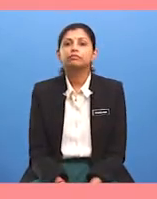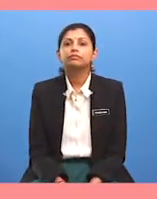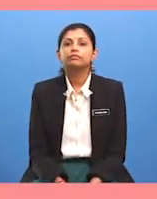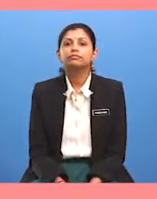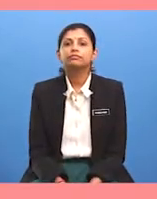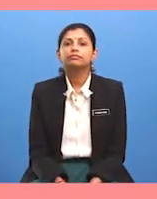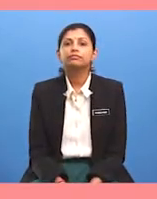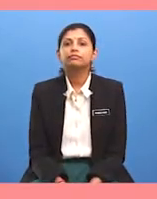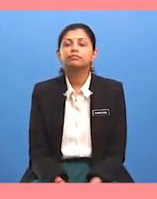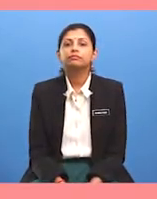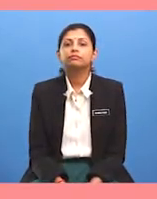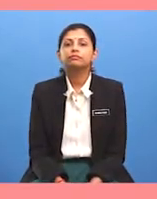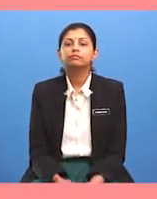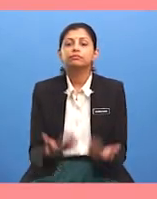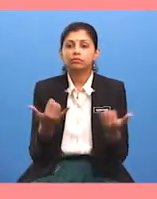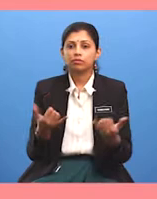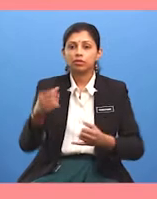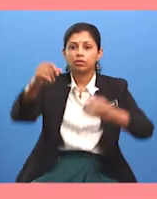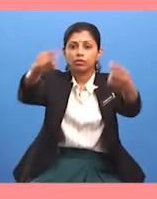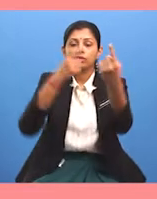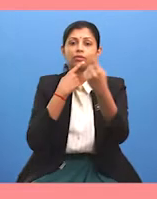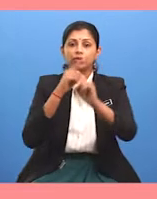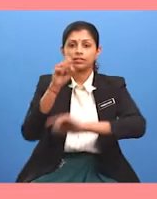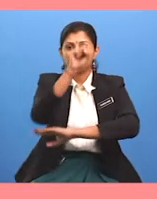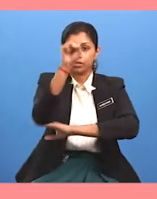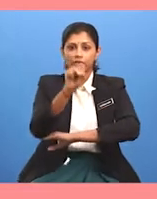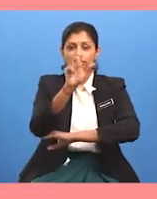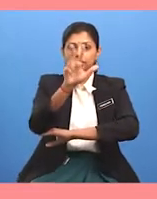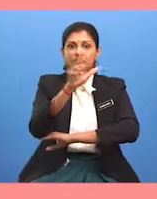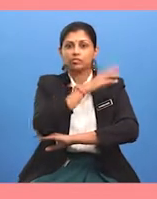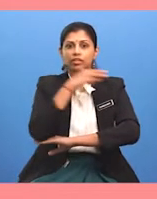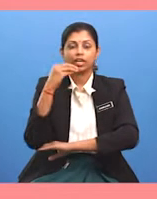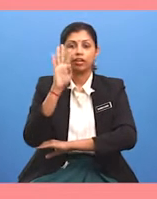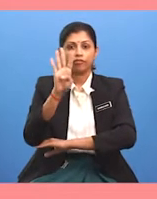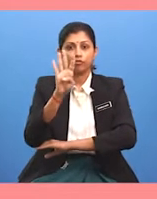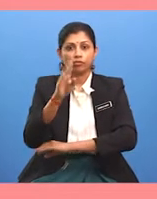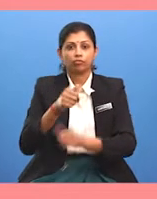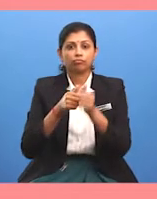Next, answer questions 3 and 4 based on Article 2.